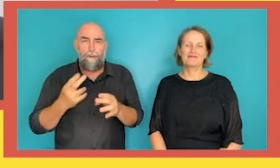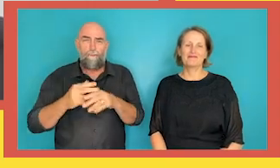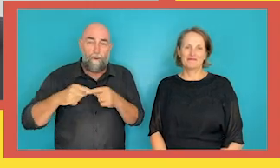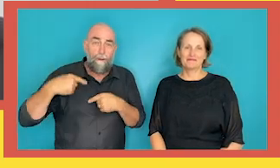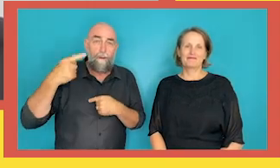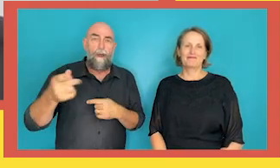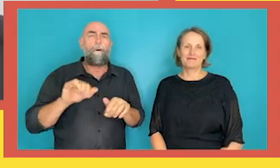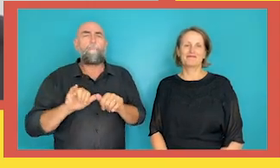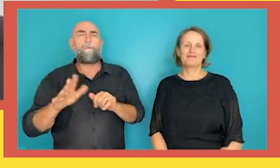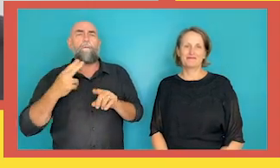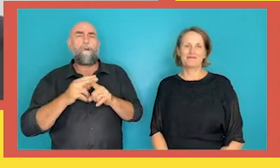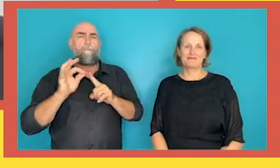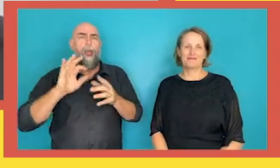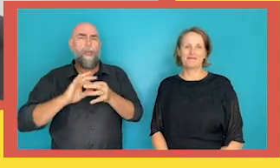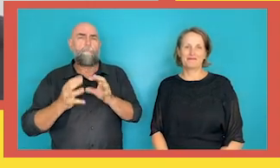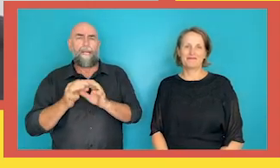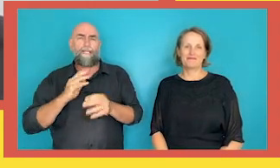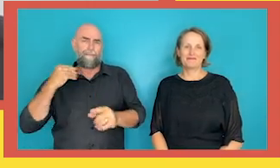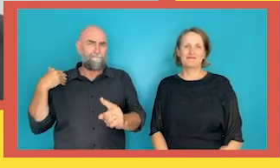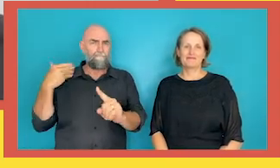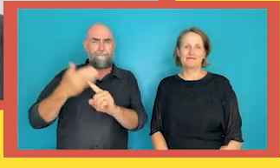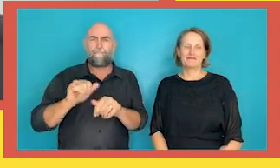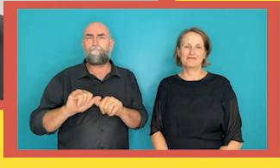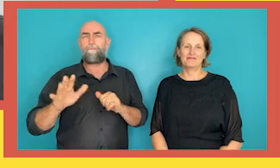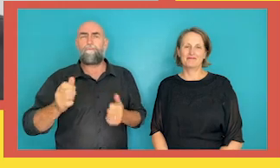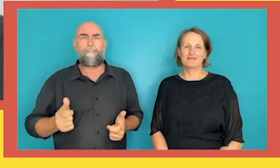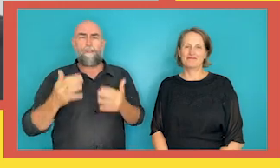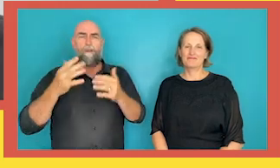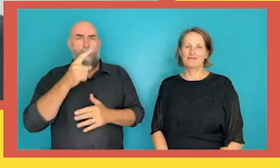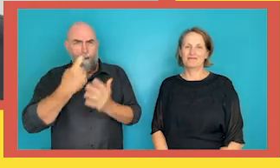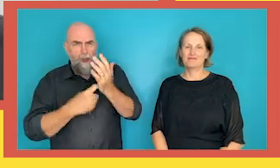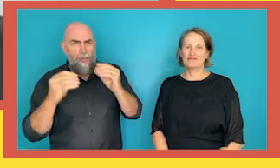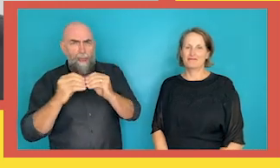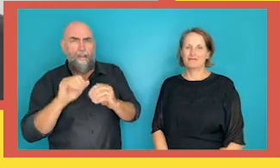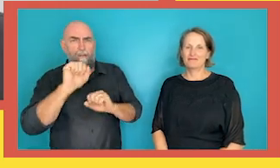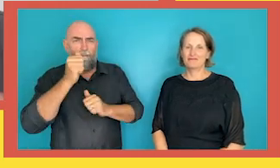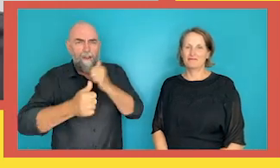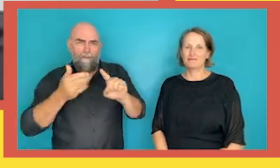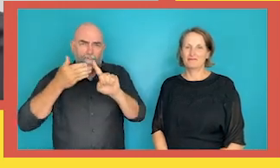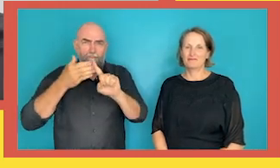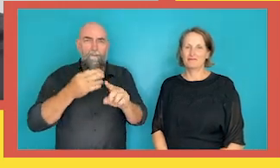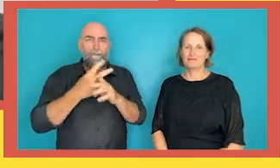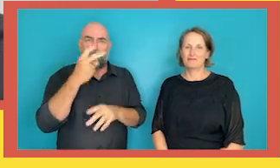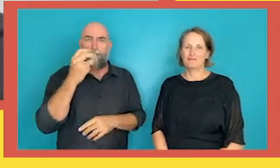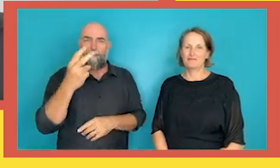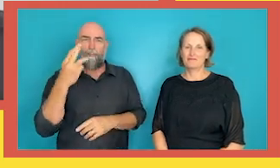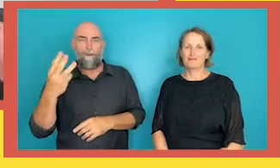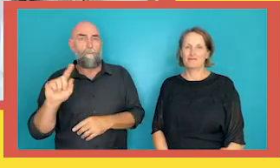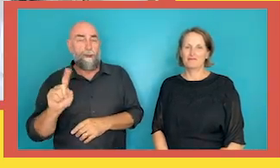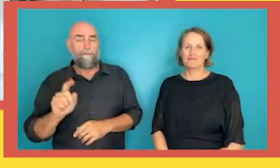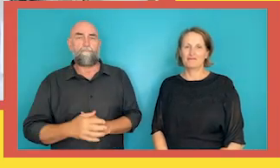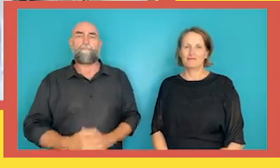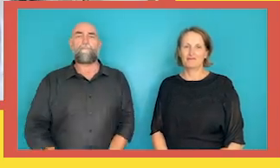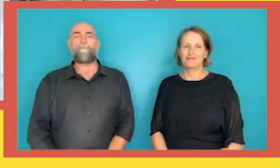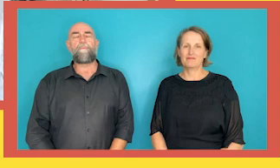before our Paralympic Games. Let's get into the You Little Ripper moment. Ryley Batt, what's your You Little Ripper moment for all of 2023? Oh,